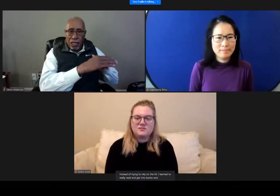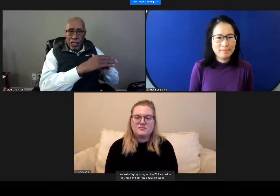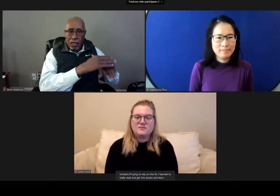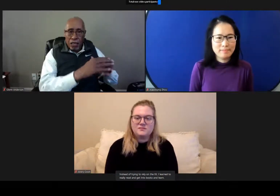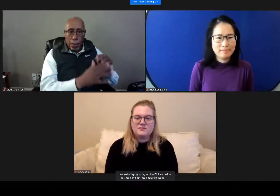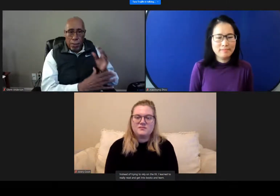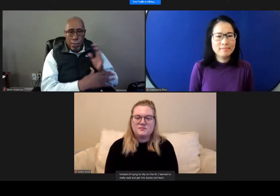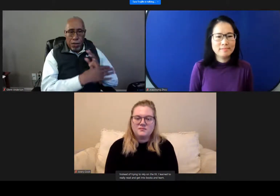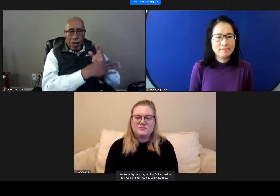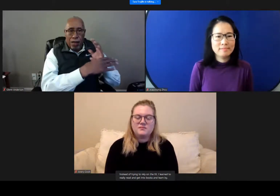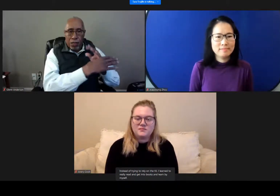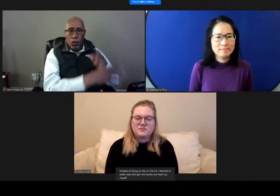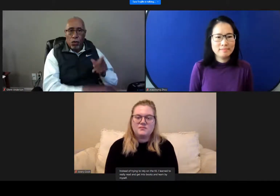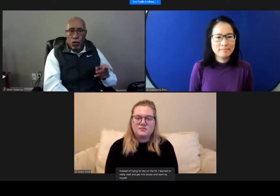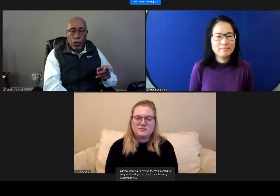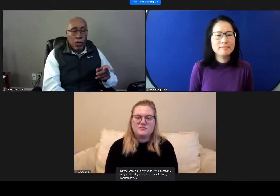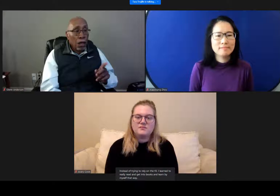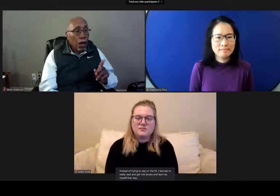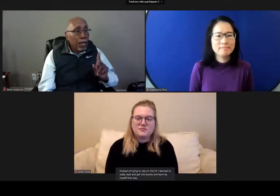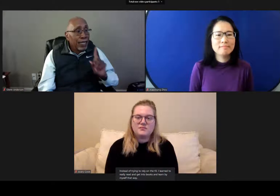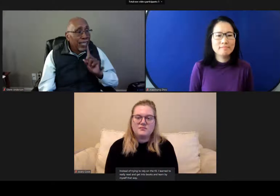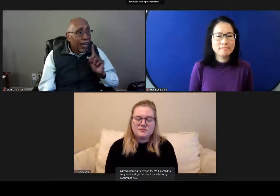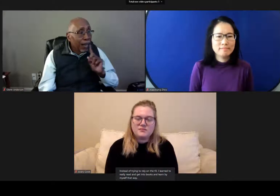learn by myself that way.